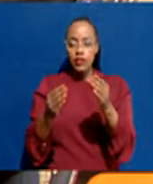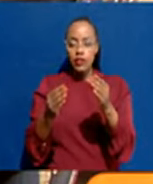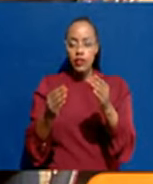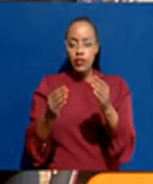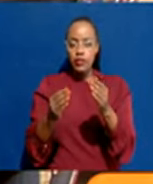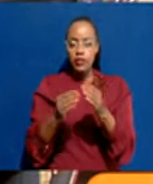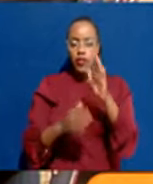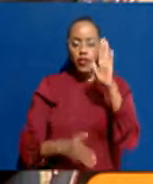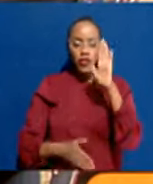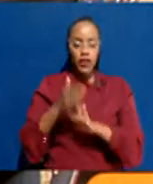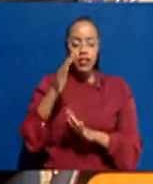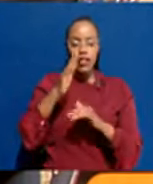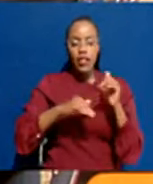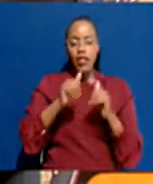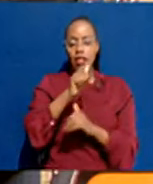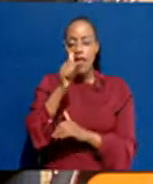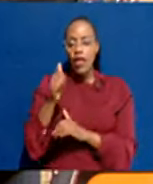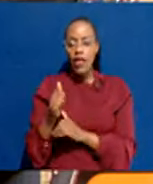faster than the other.